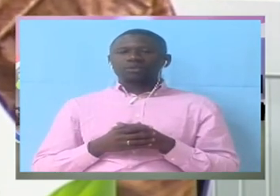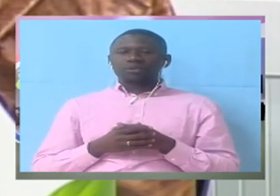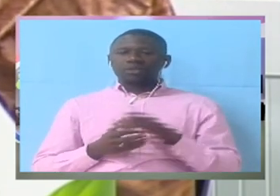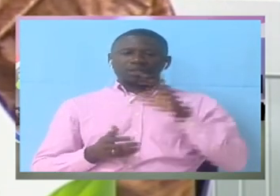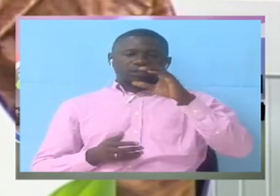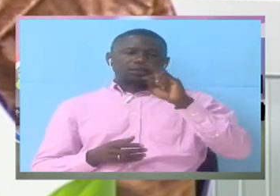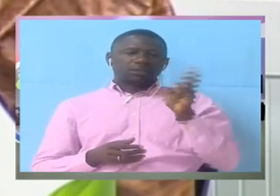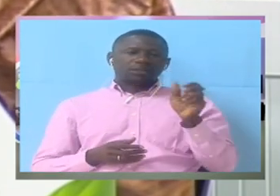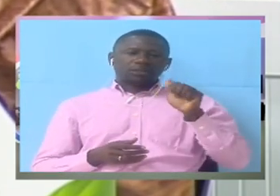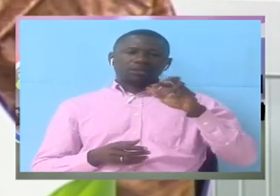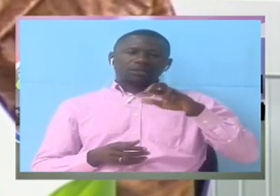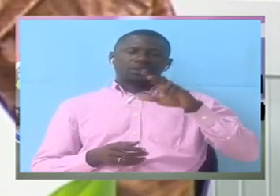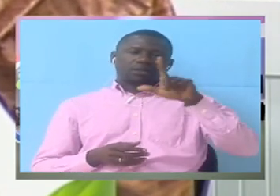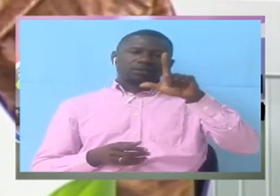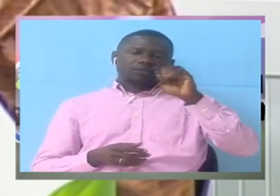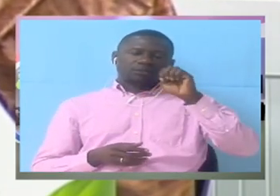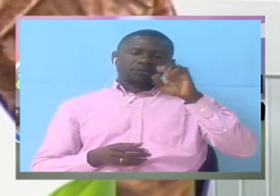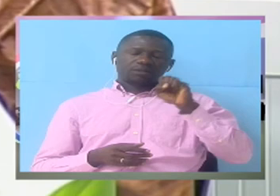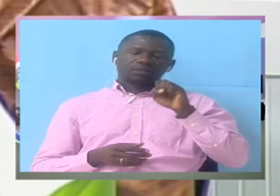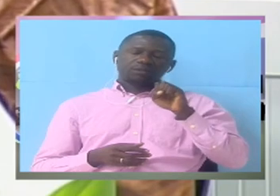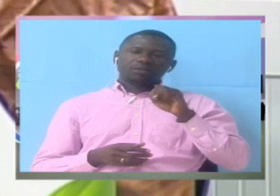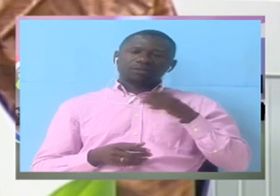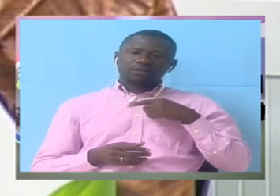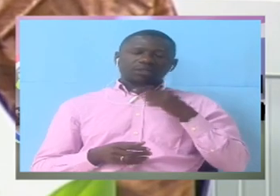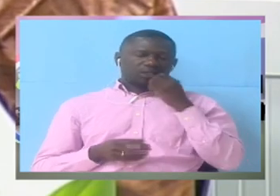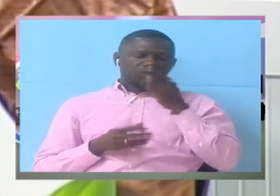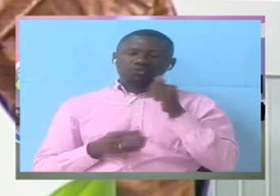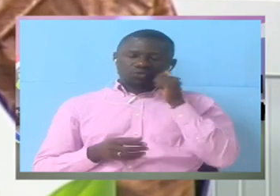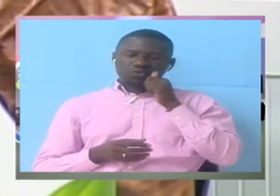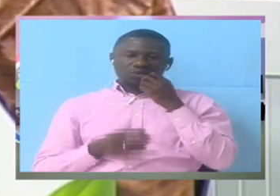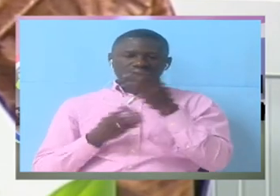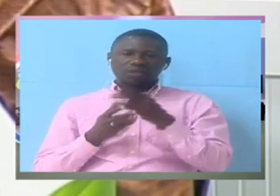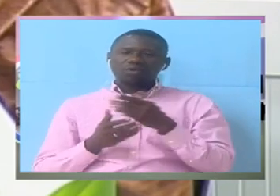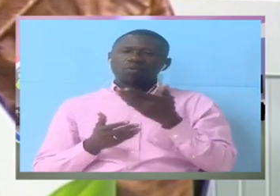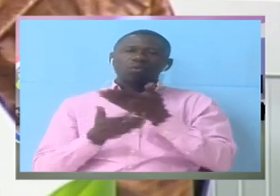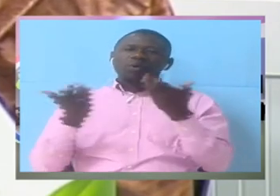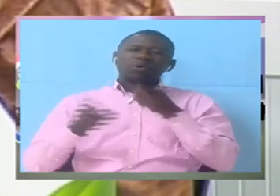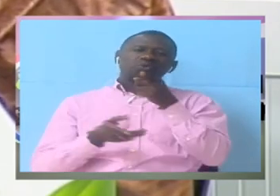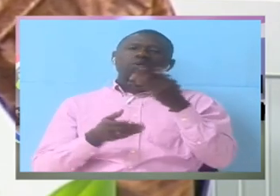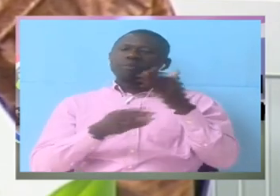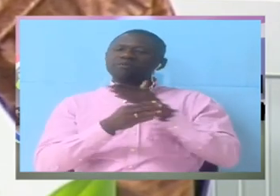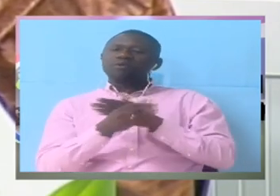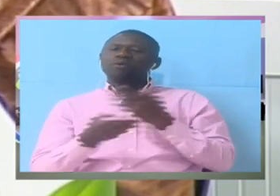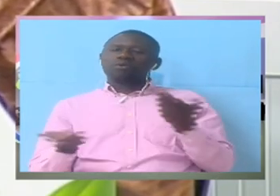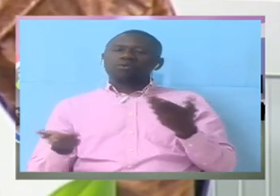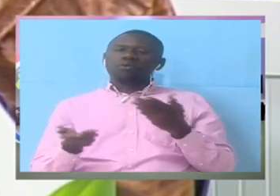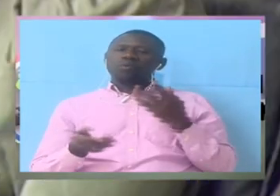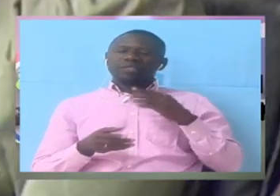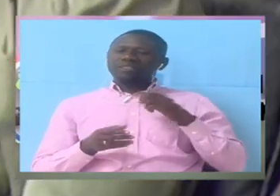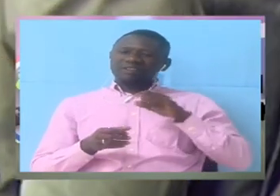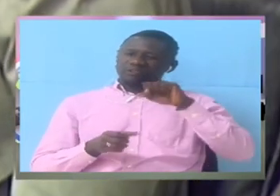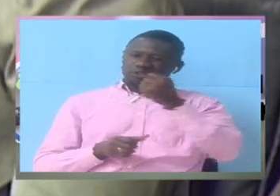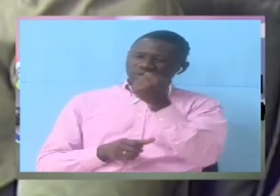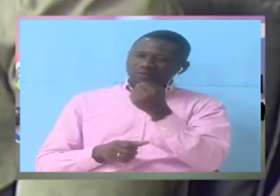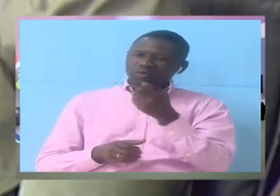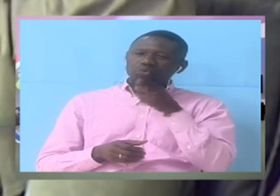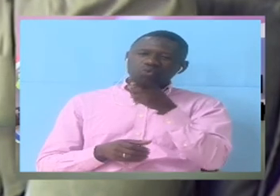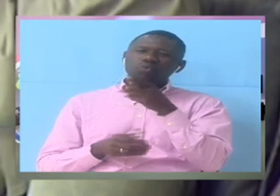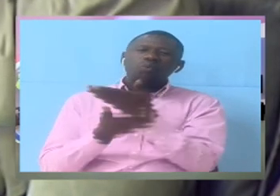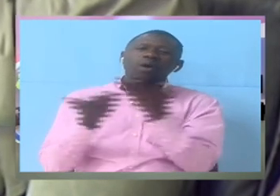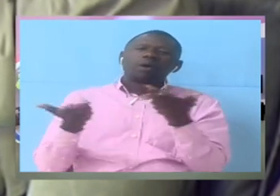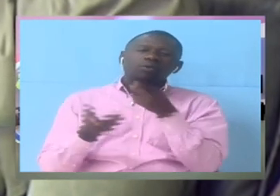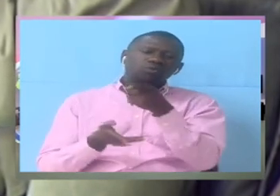Taylor, this is what he used to say. He used to say that was his motto. He used to say, when things were tough, where